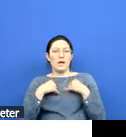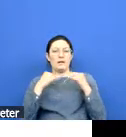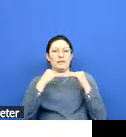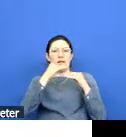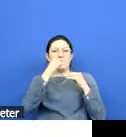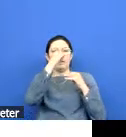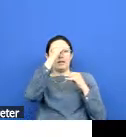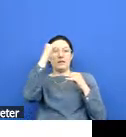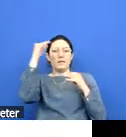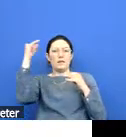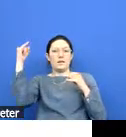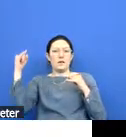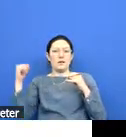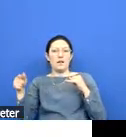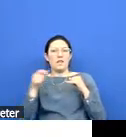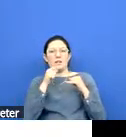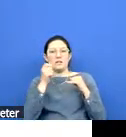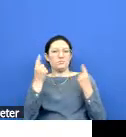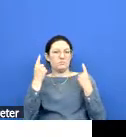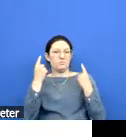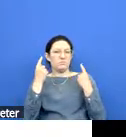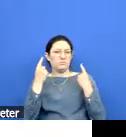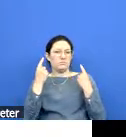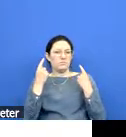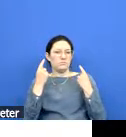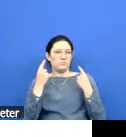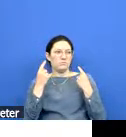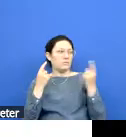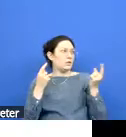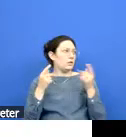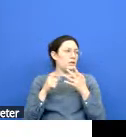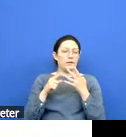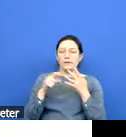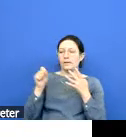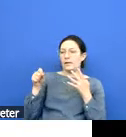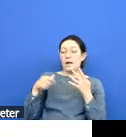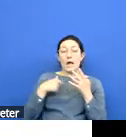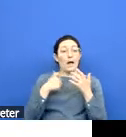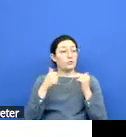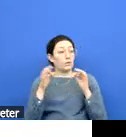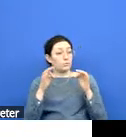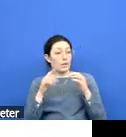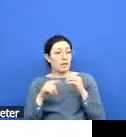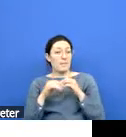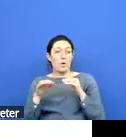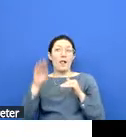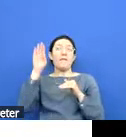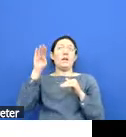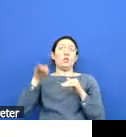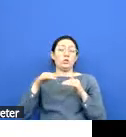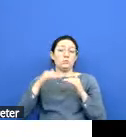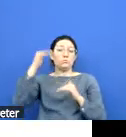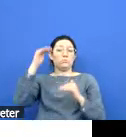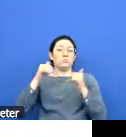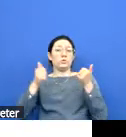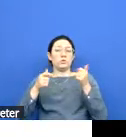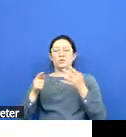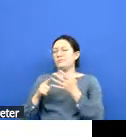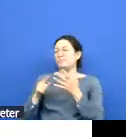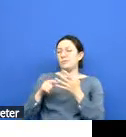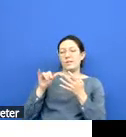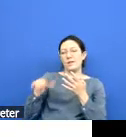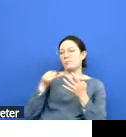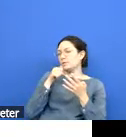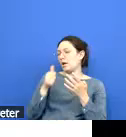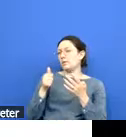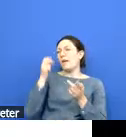and they weren't understanding at all. Right. Even though I tried to explain the elevations. And that was not